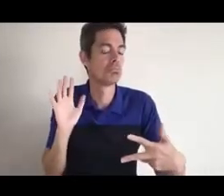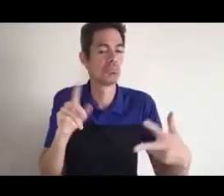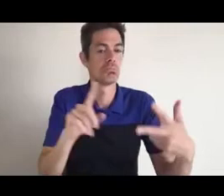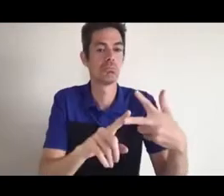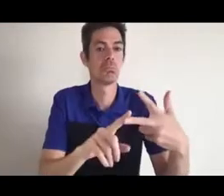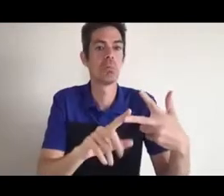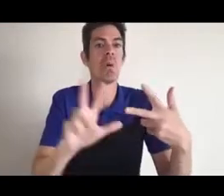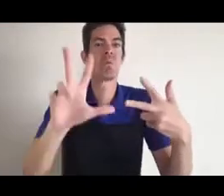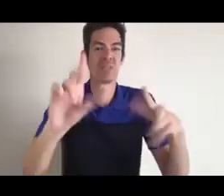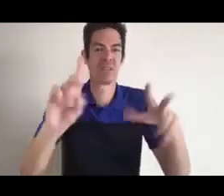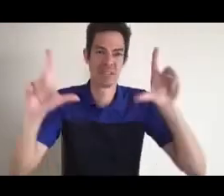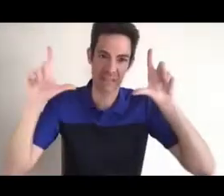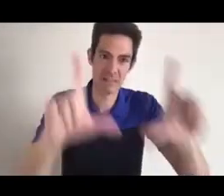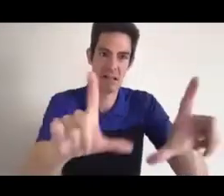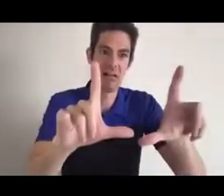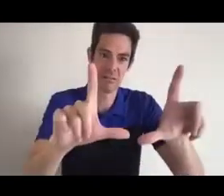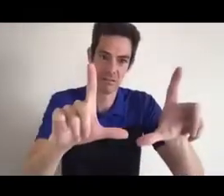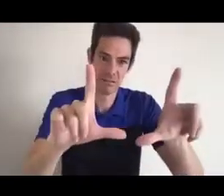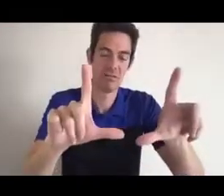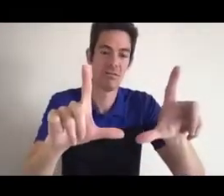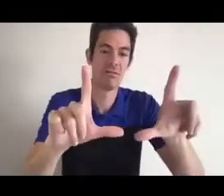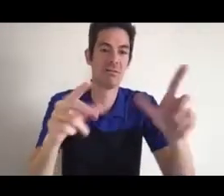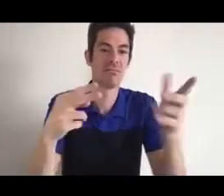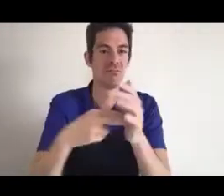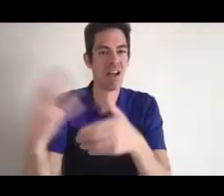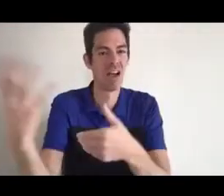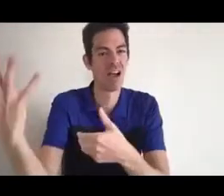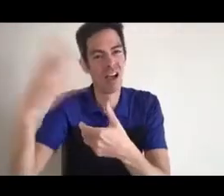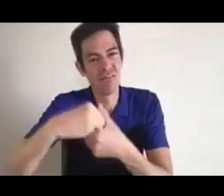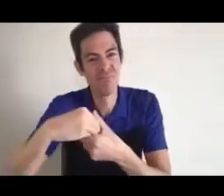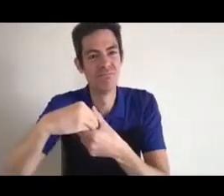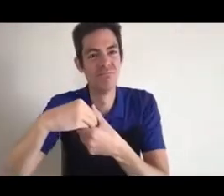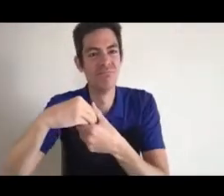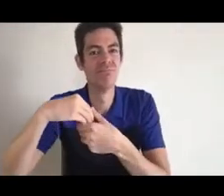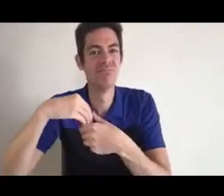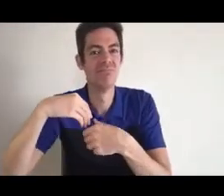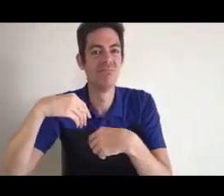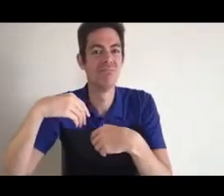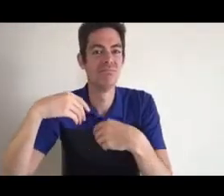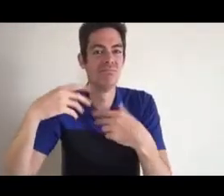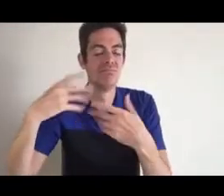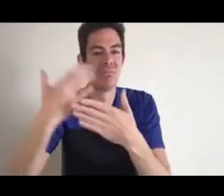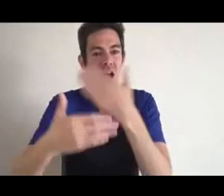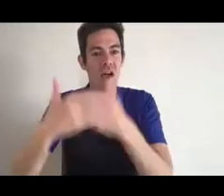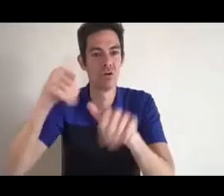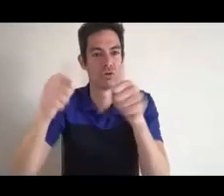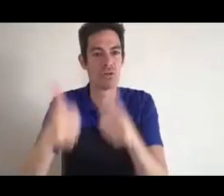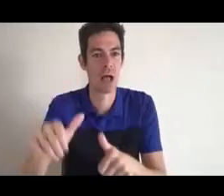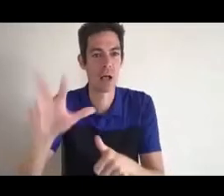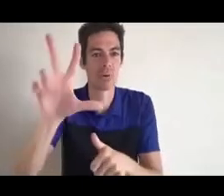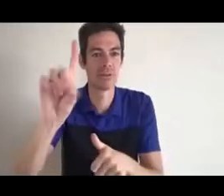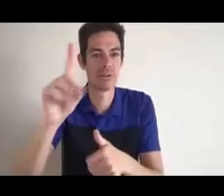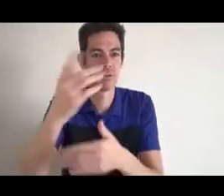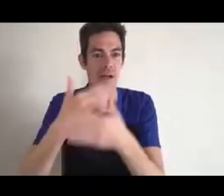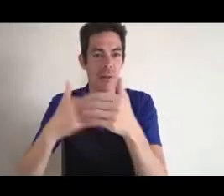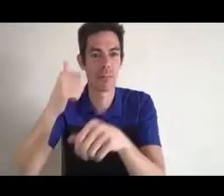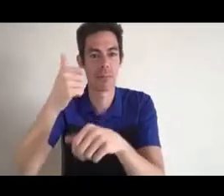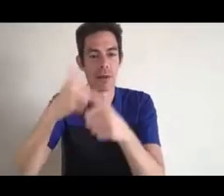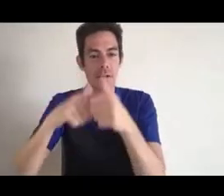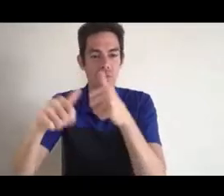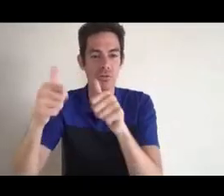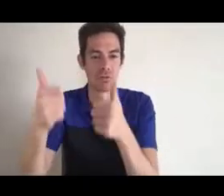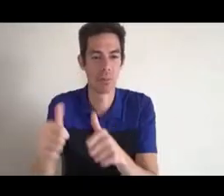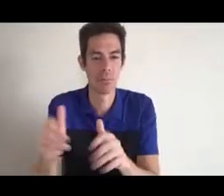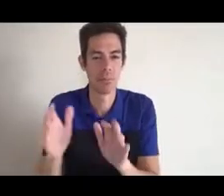3D, and just knowing what the verb is, and then true 3D scene, which means you're incorporating hand shape,